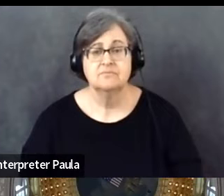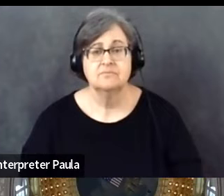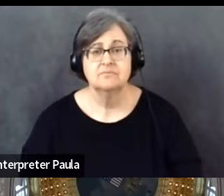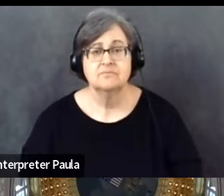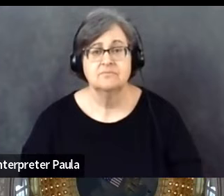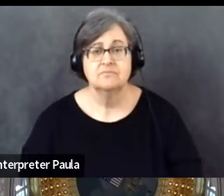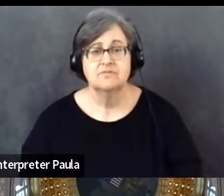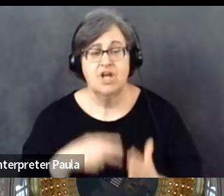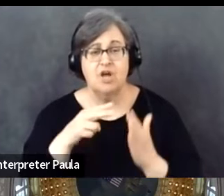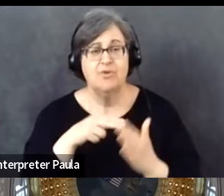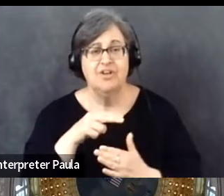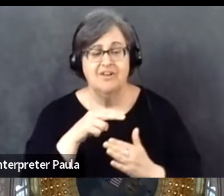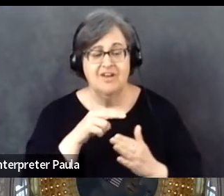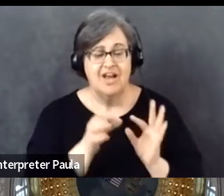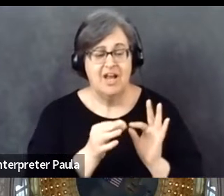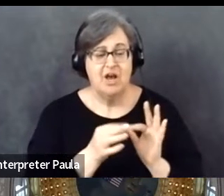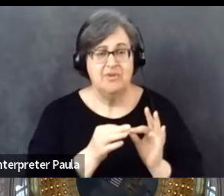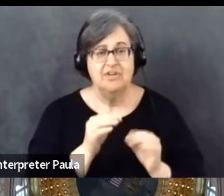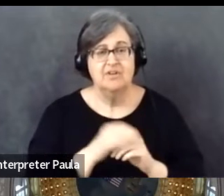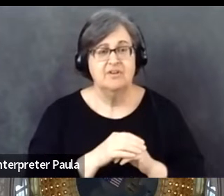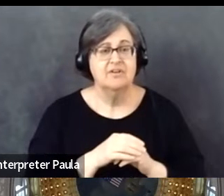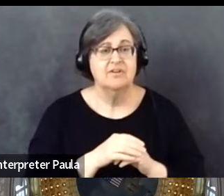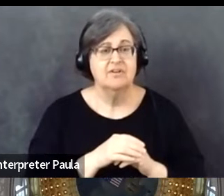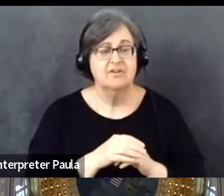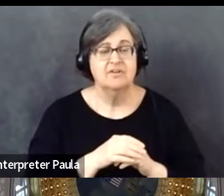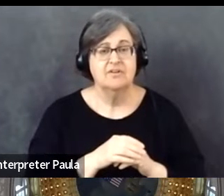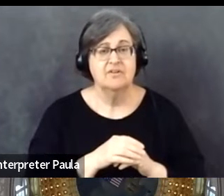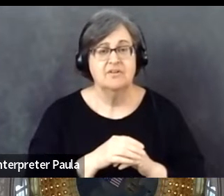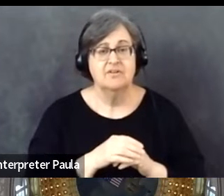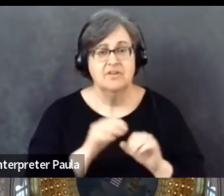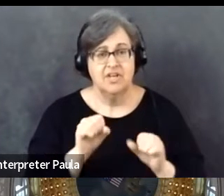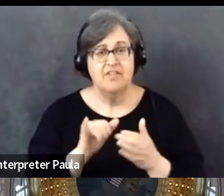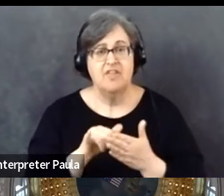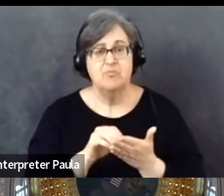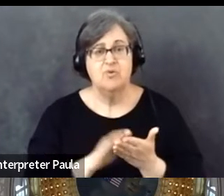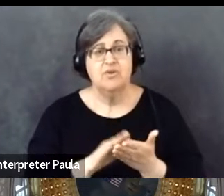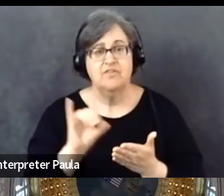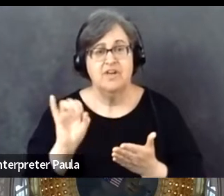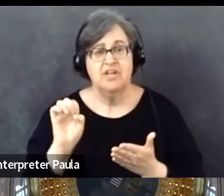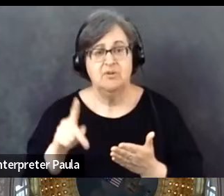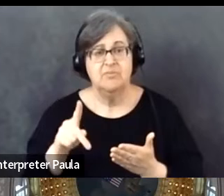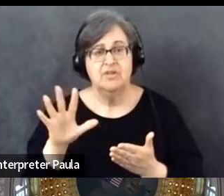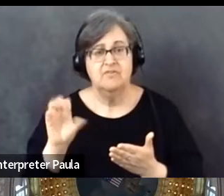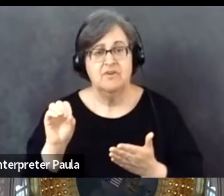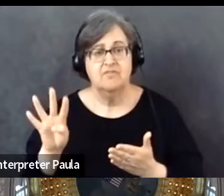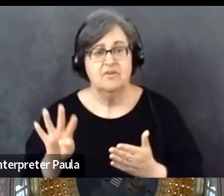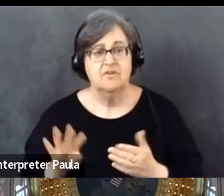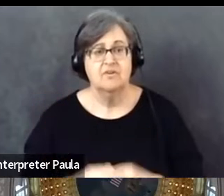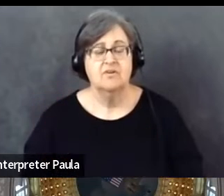I'm reading Consuela's comment that cannot not be written into the IEP or the 504.